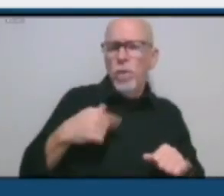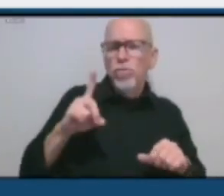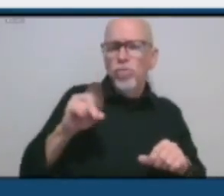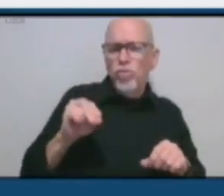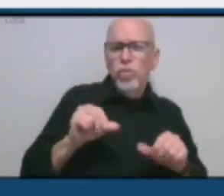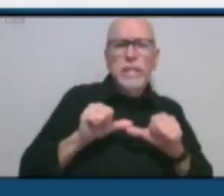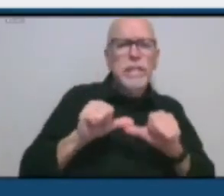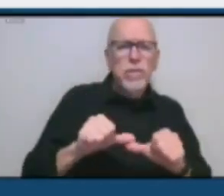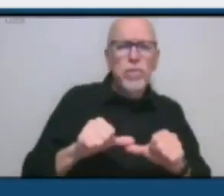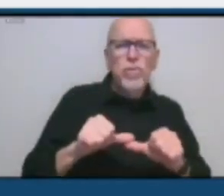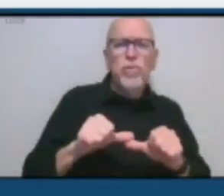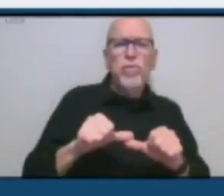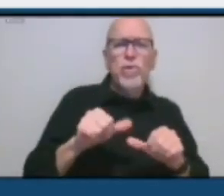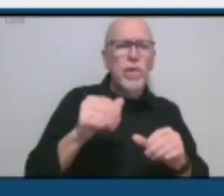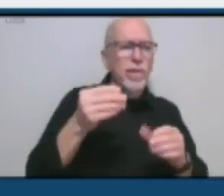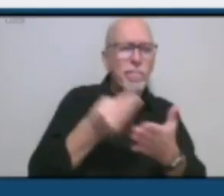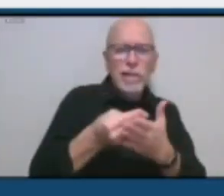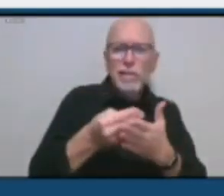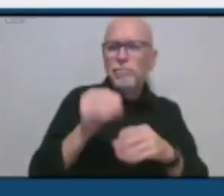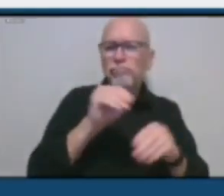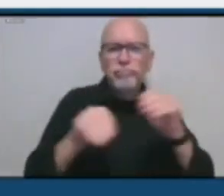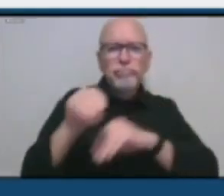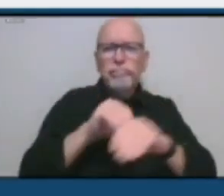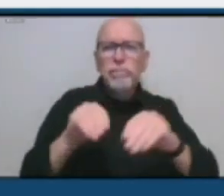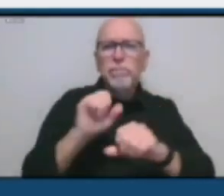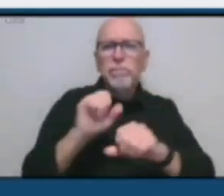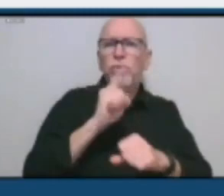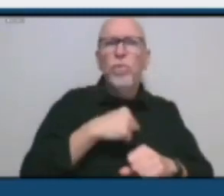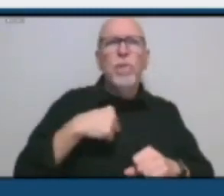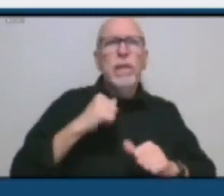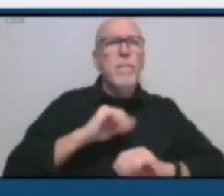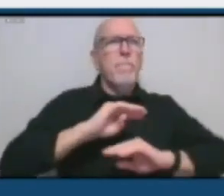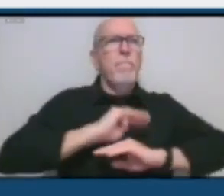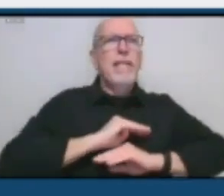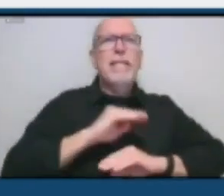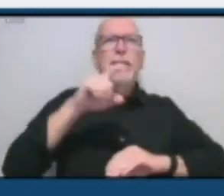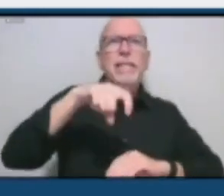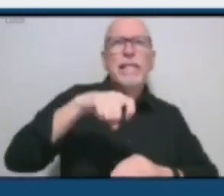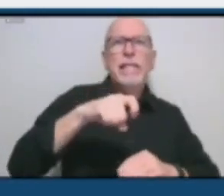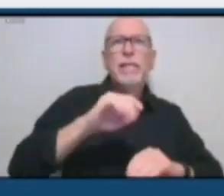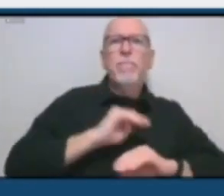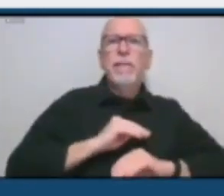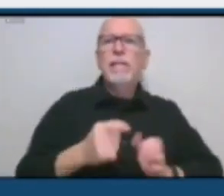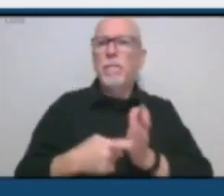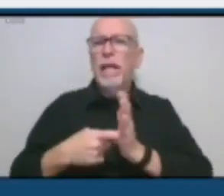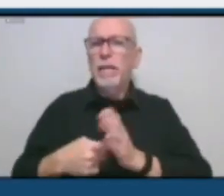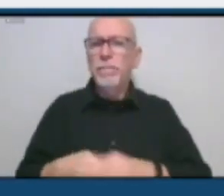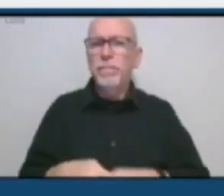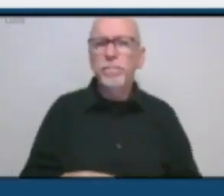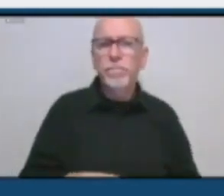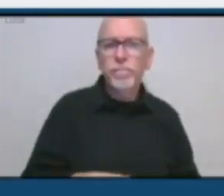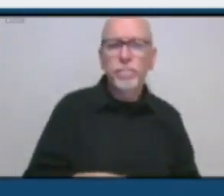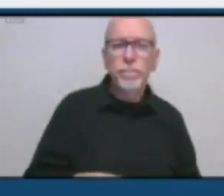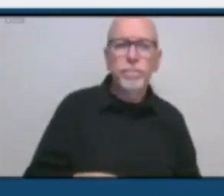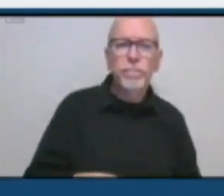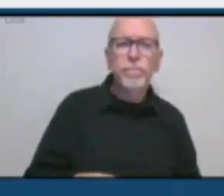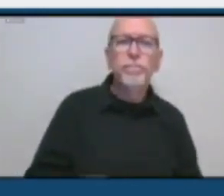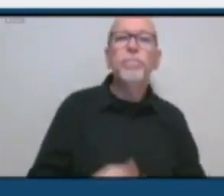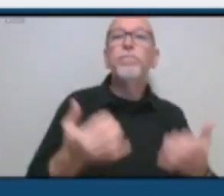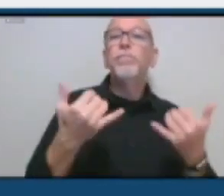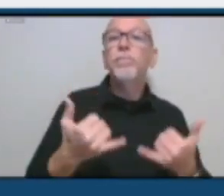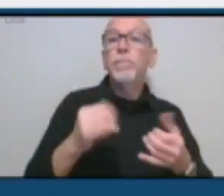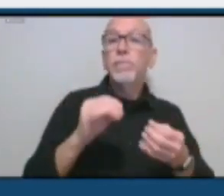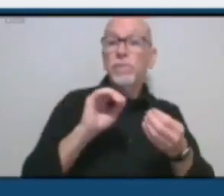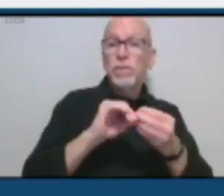to move resources around to meet the demands and to meet the needs. Now, in terms of the number